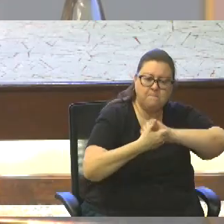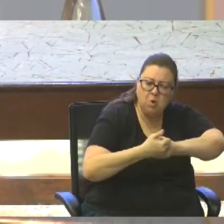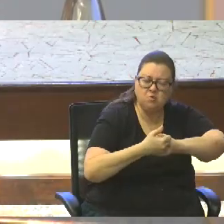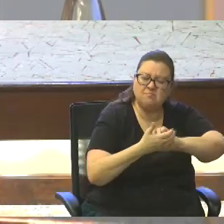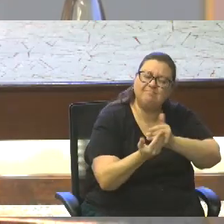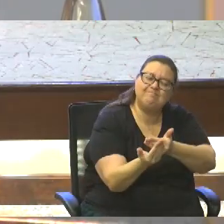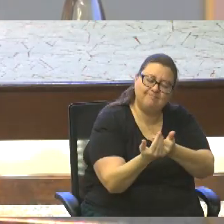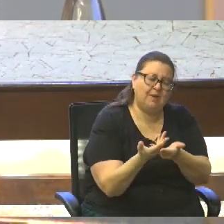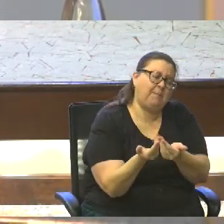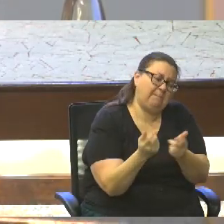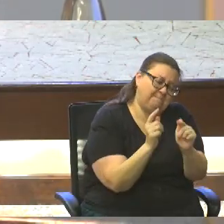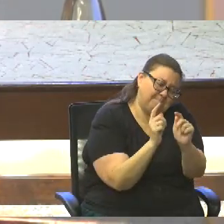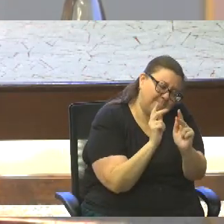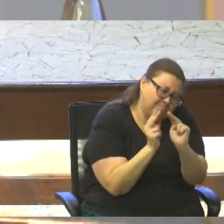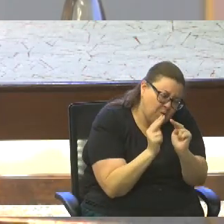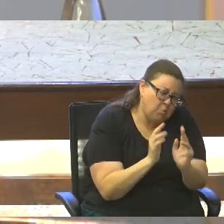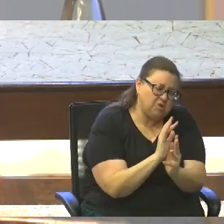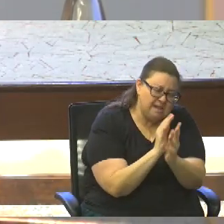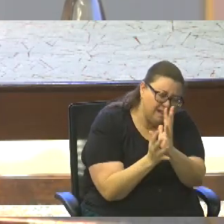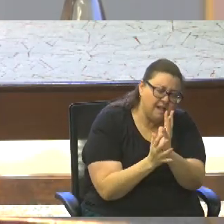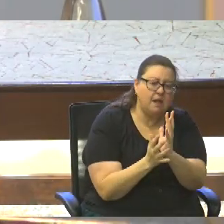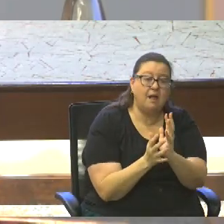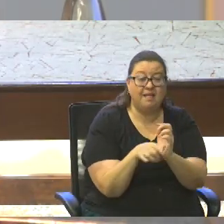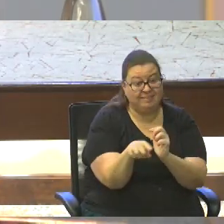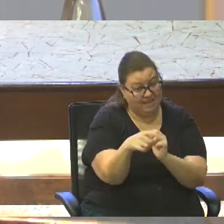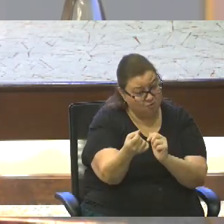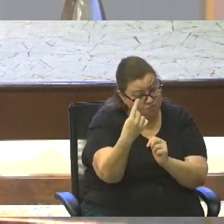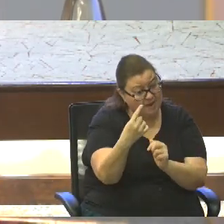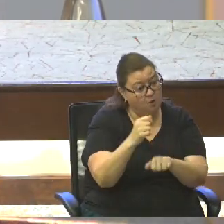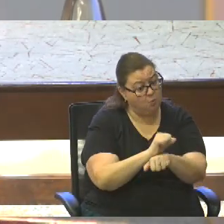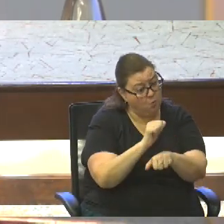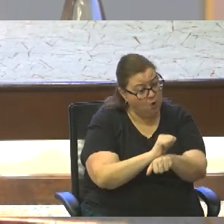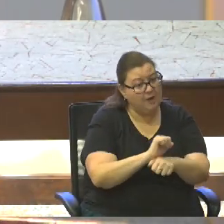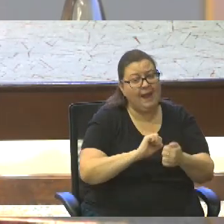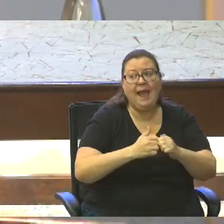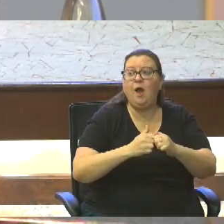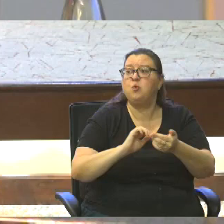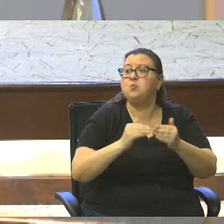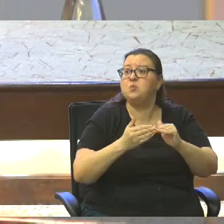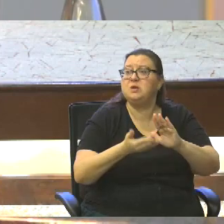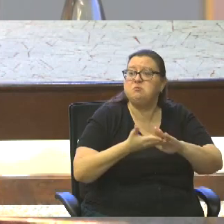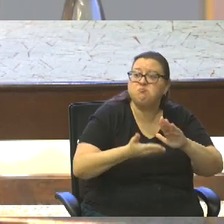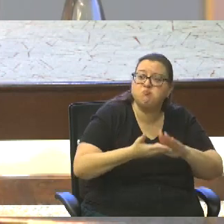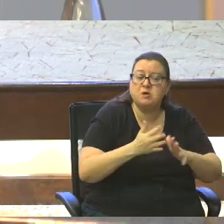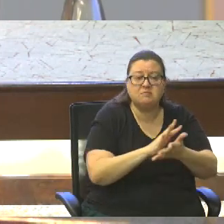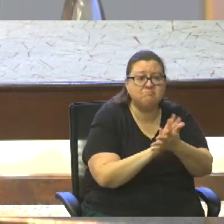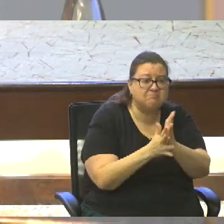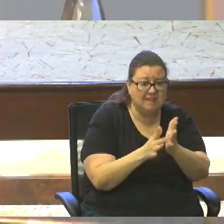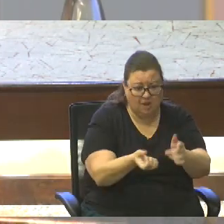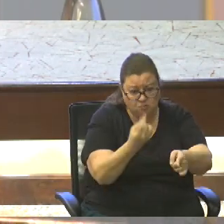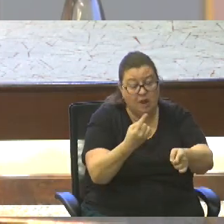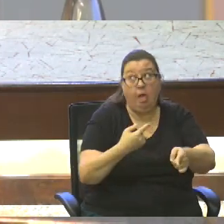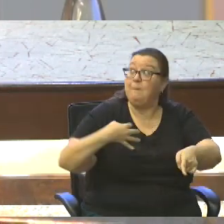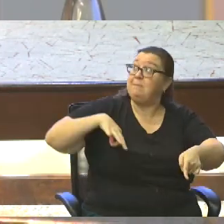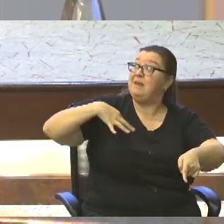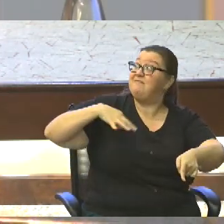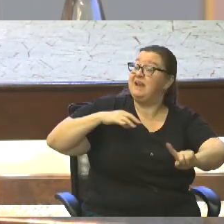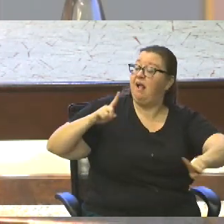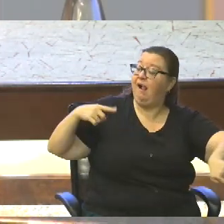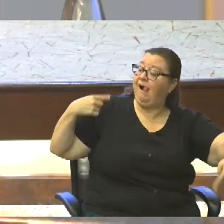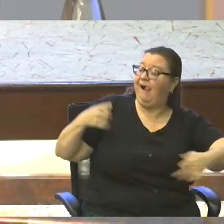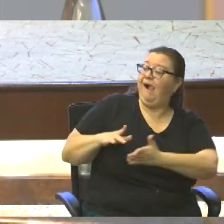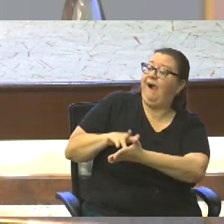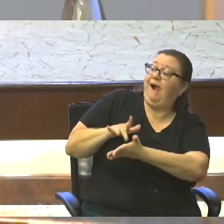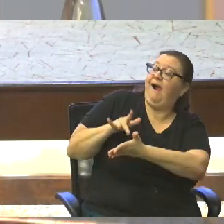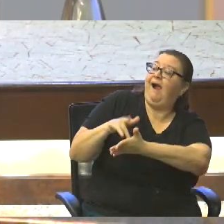partners and who understand the work and works of this community and have benefited from the work and works of